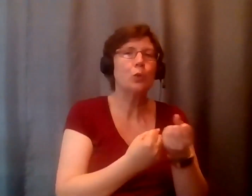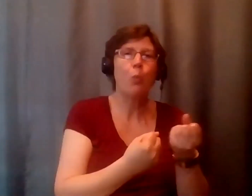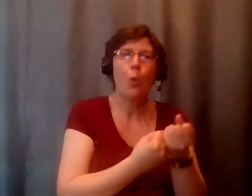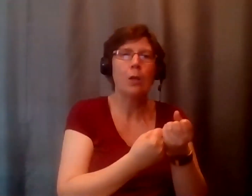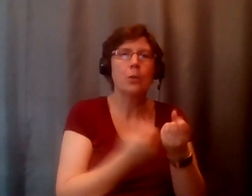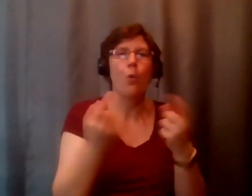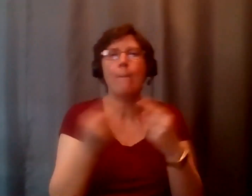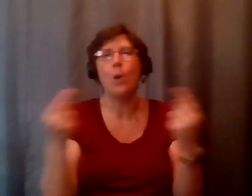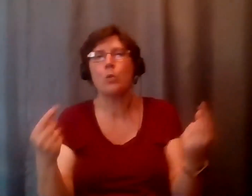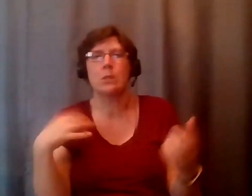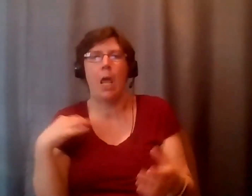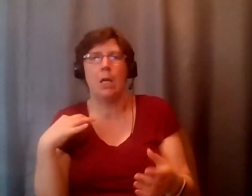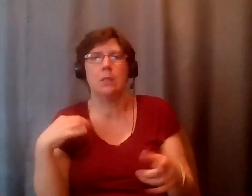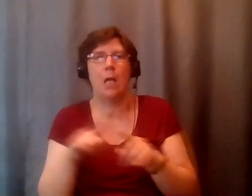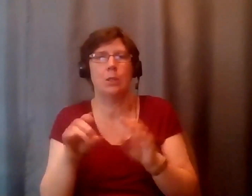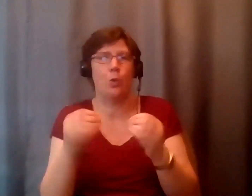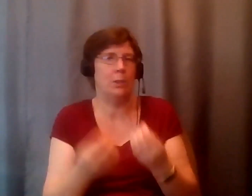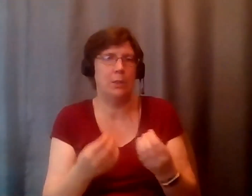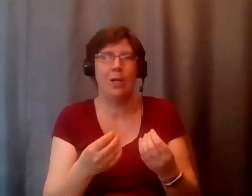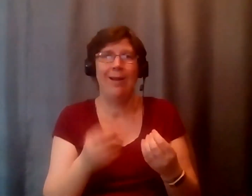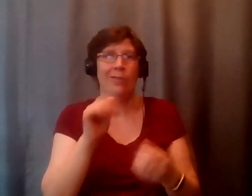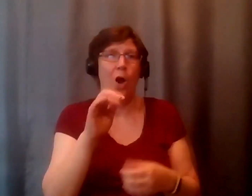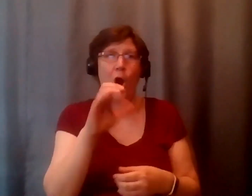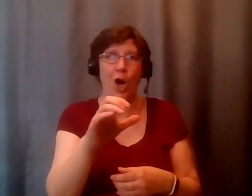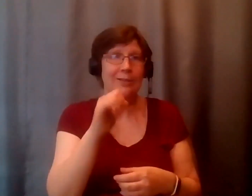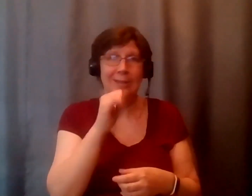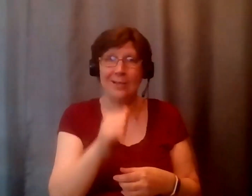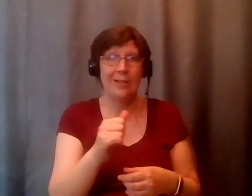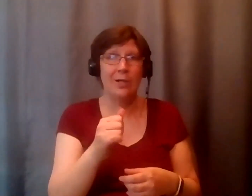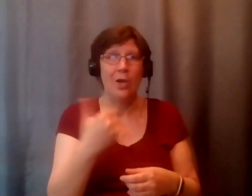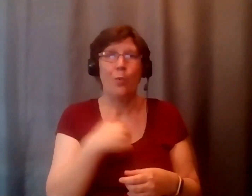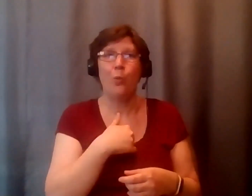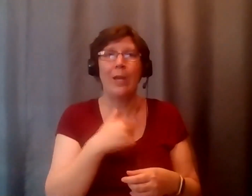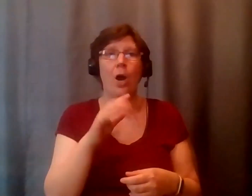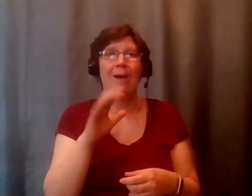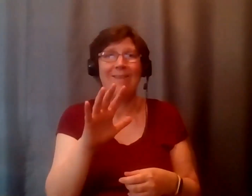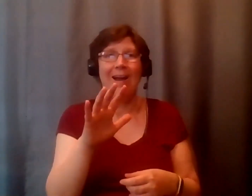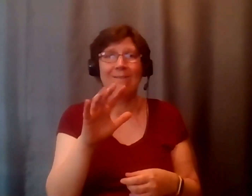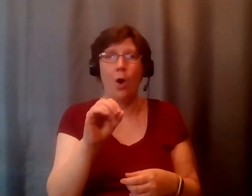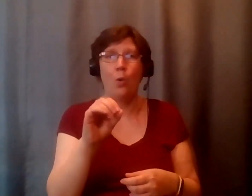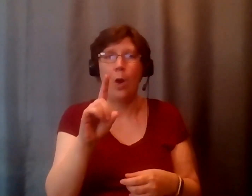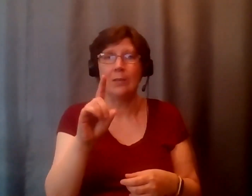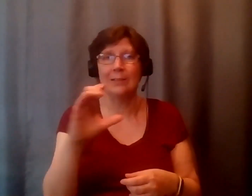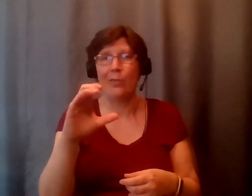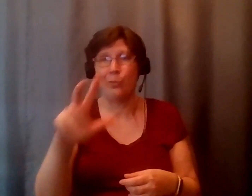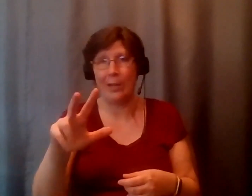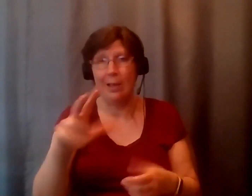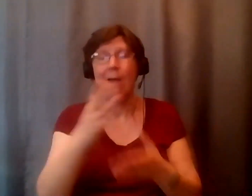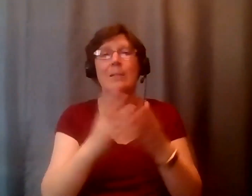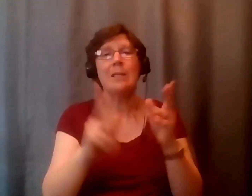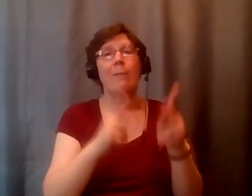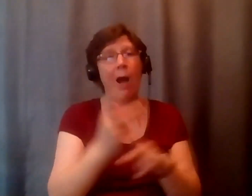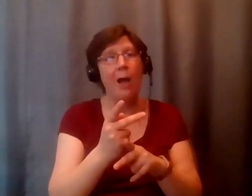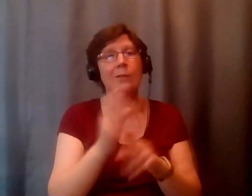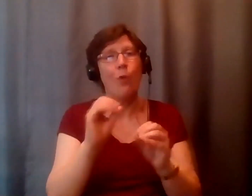oppose candidates as an organization. The ARC doesn't, because we're a 501c3 organization. We're not allowed to, but there are some kinds of organizations that are